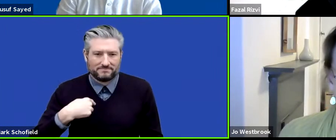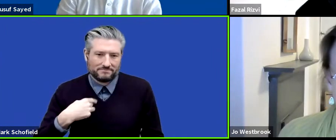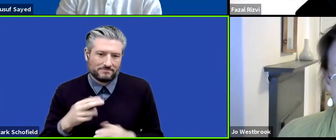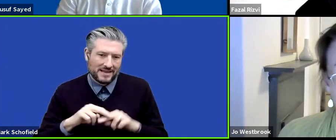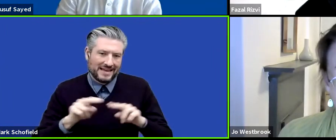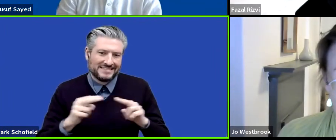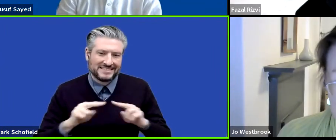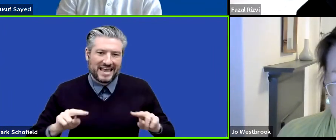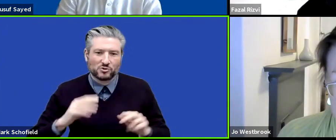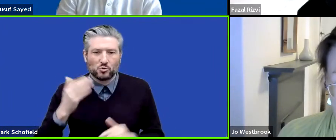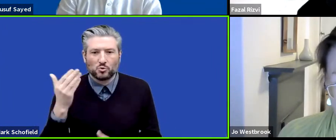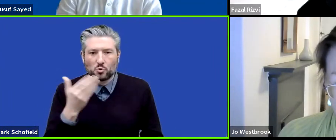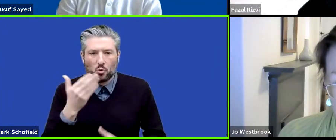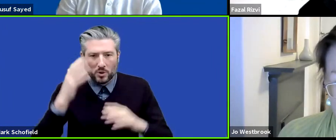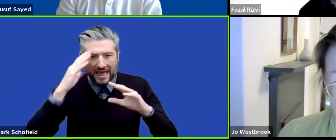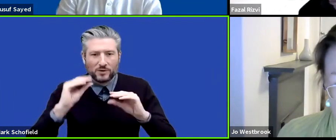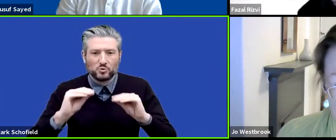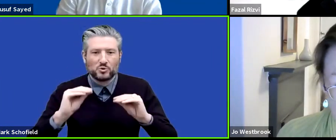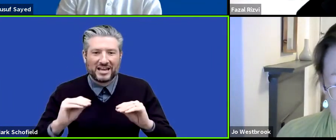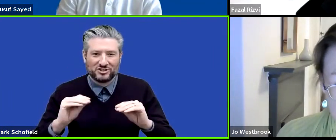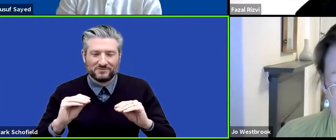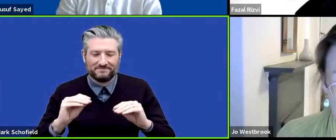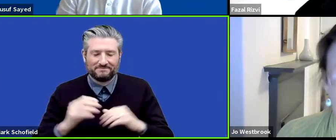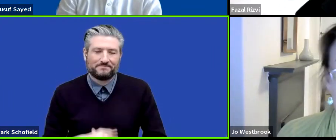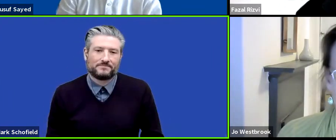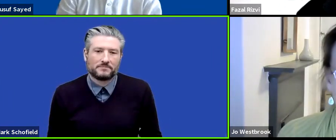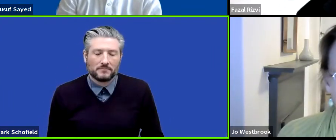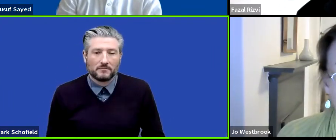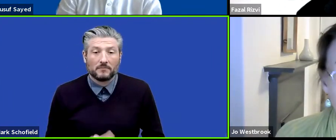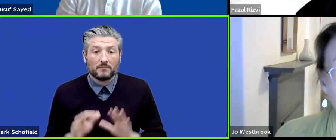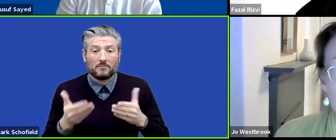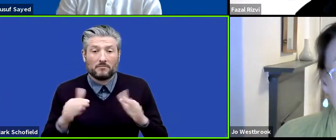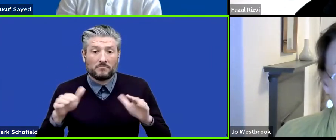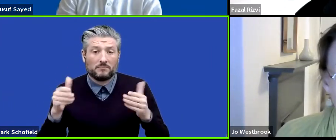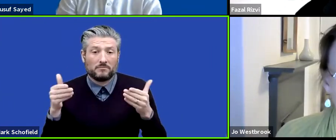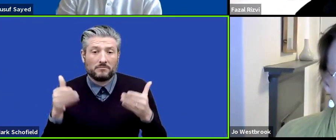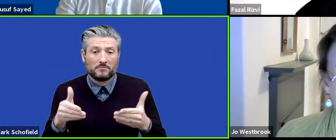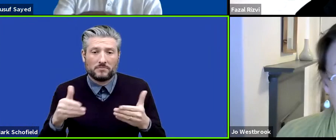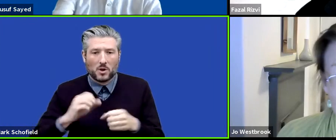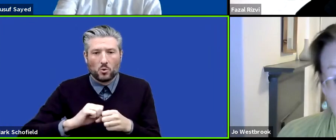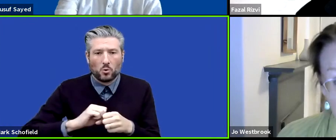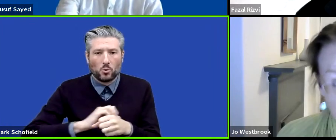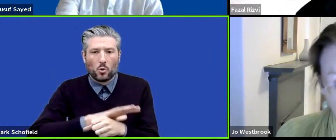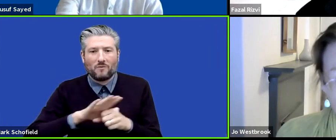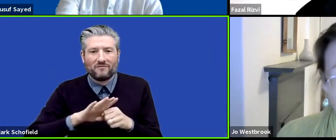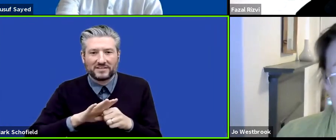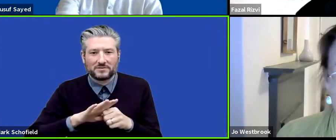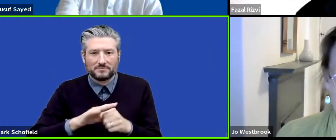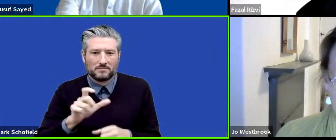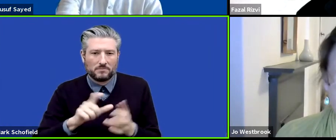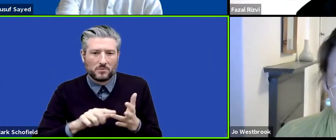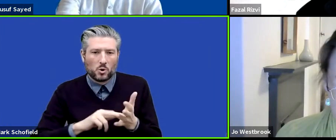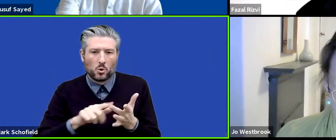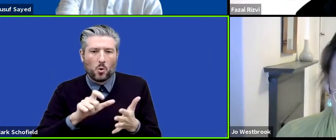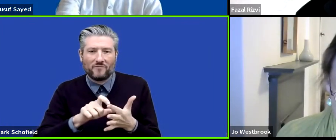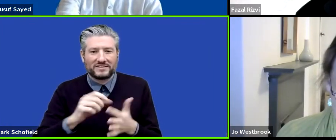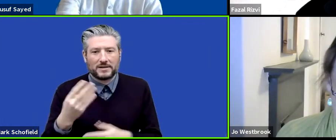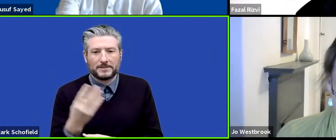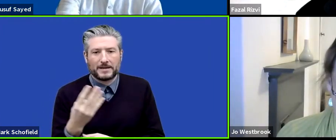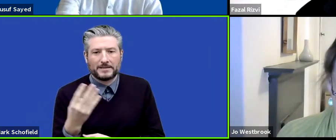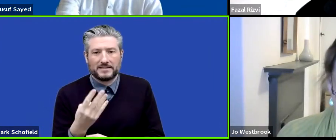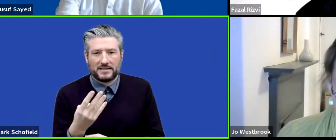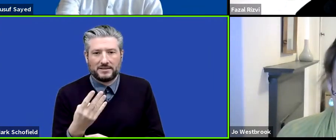for this year focuses on COVID-19 and development, building back better, with that